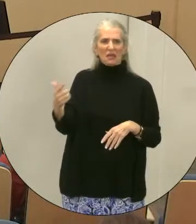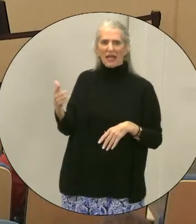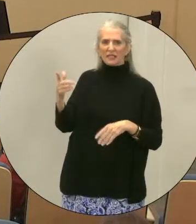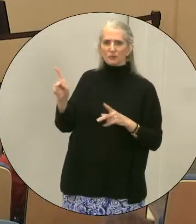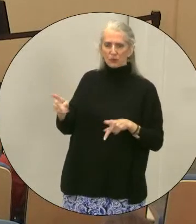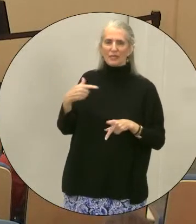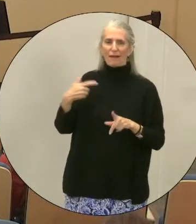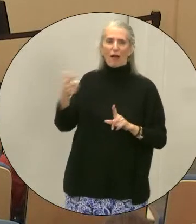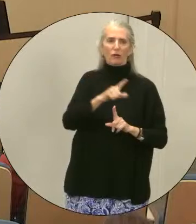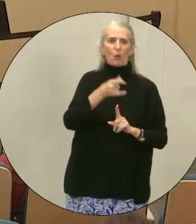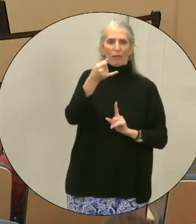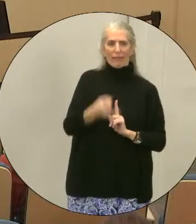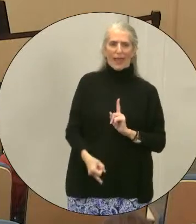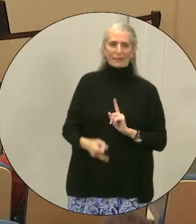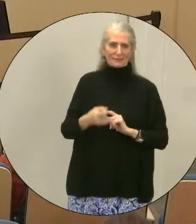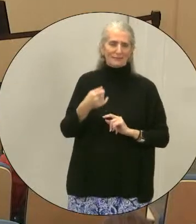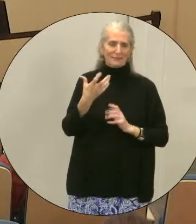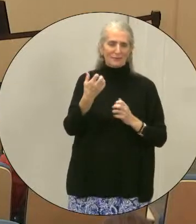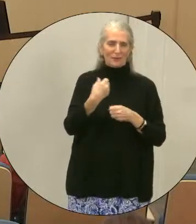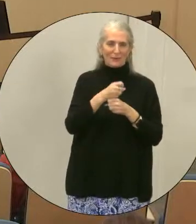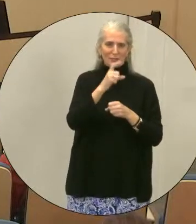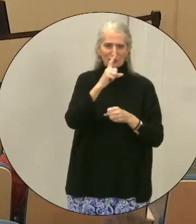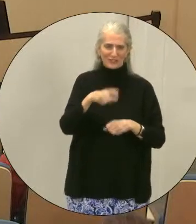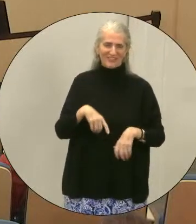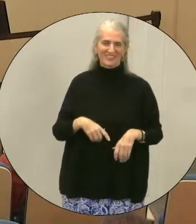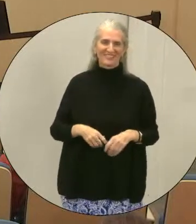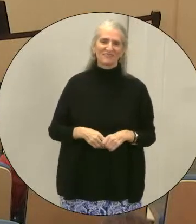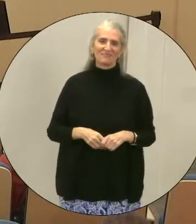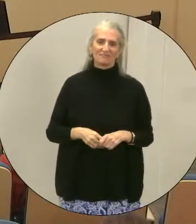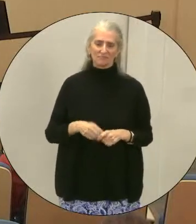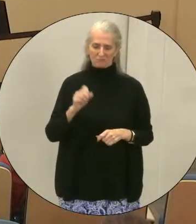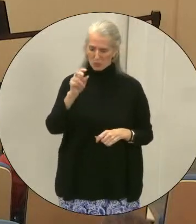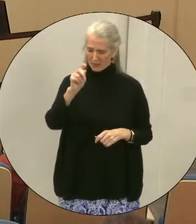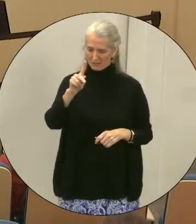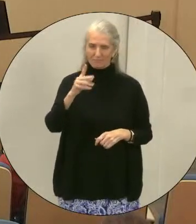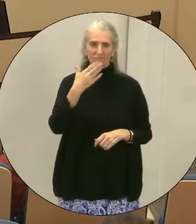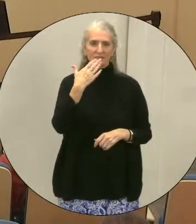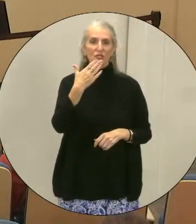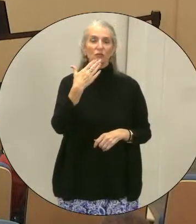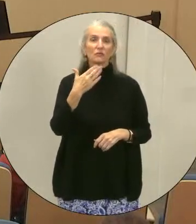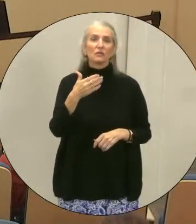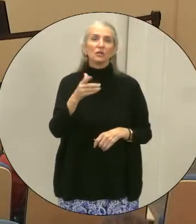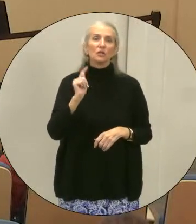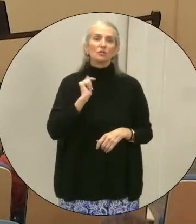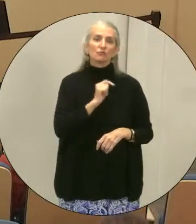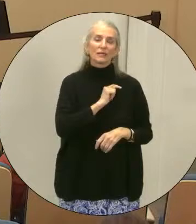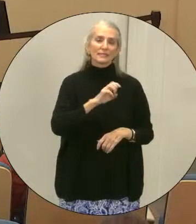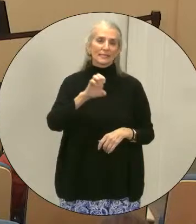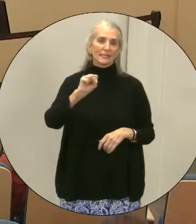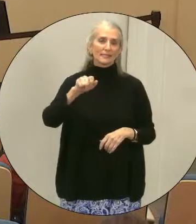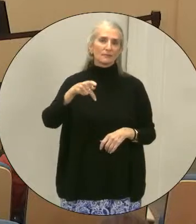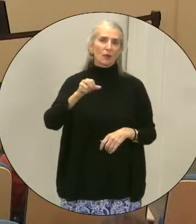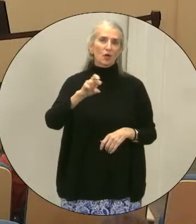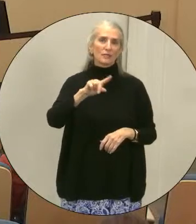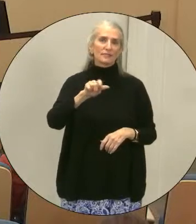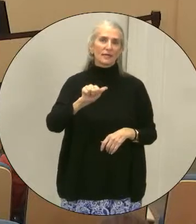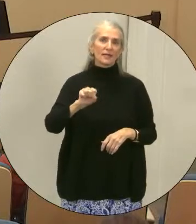go last. Okay. Because I want to make sure I'm able to transition. Okay. Thank you. Trustee Esparza-Strofagan.